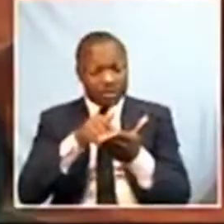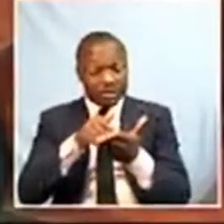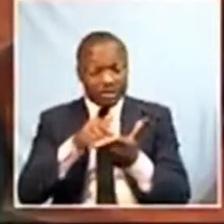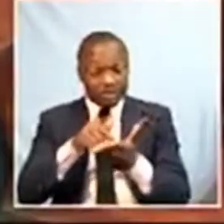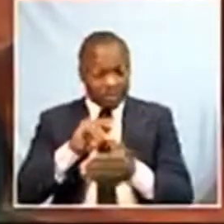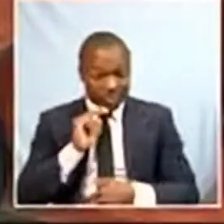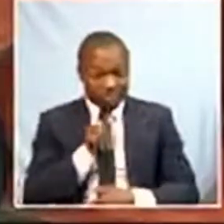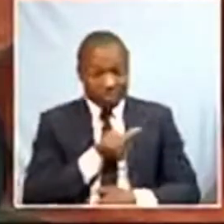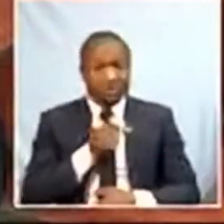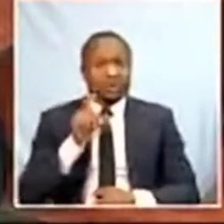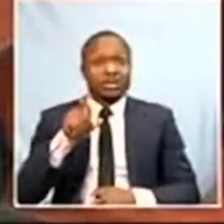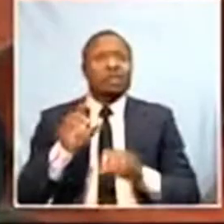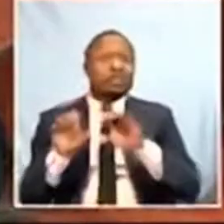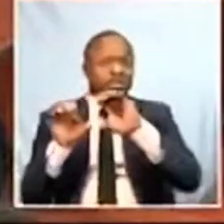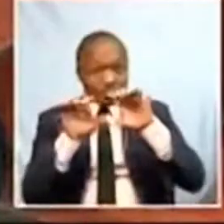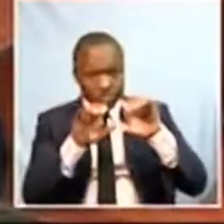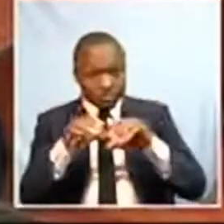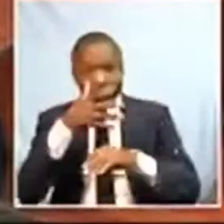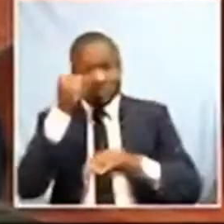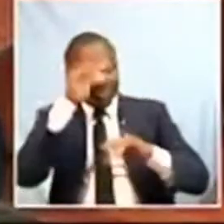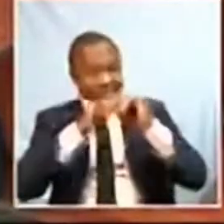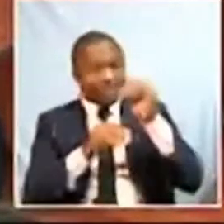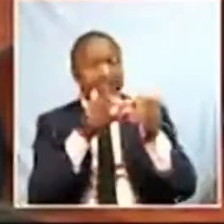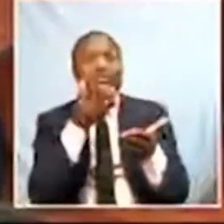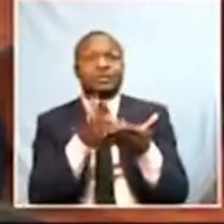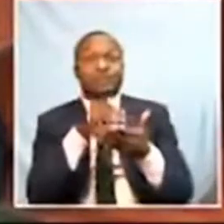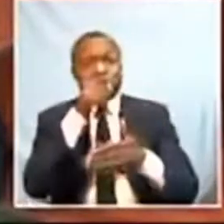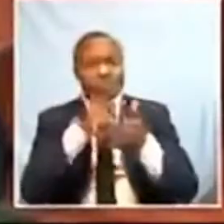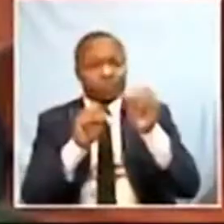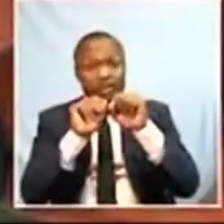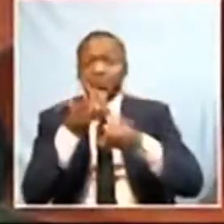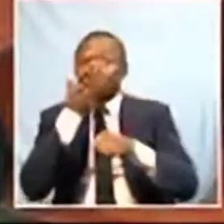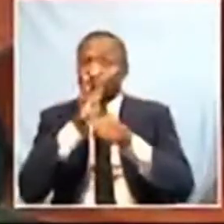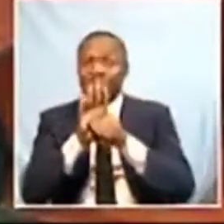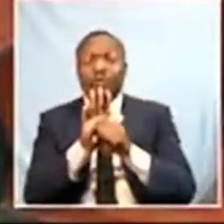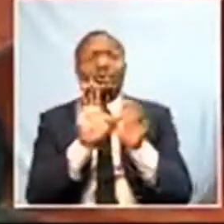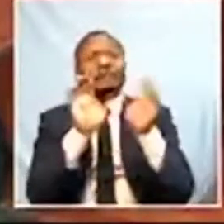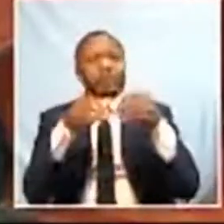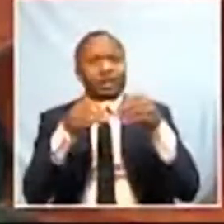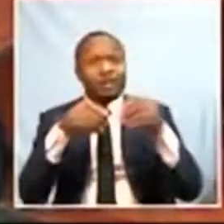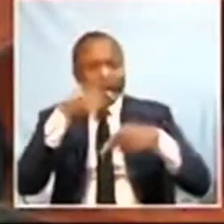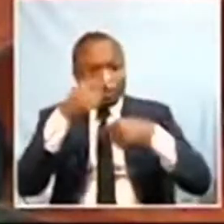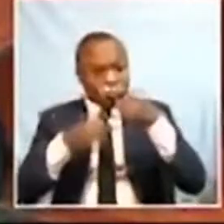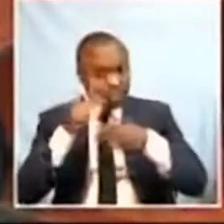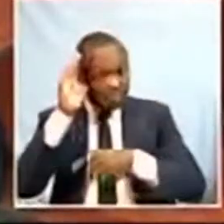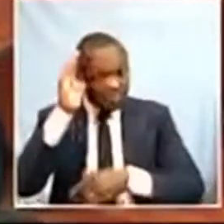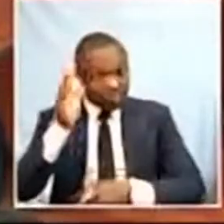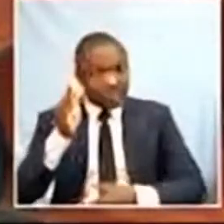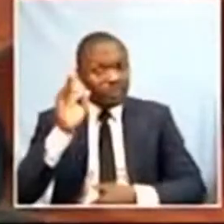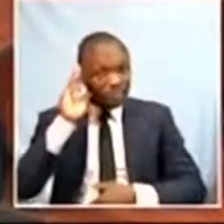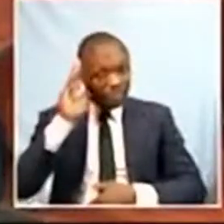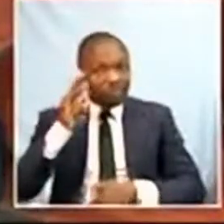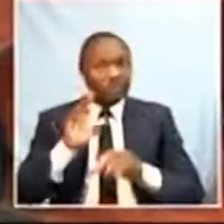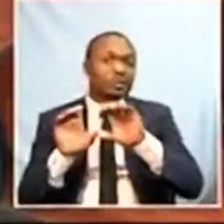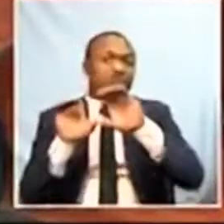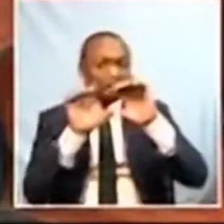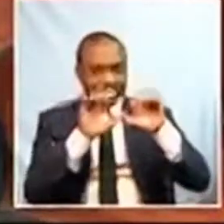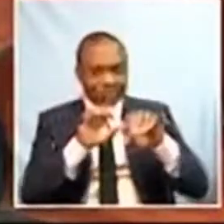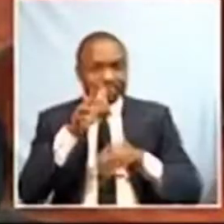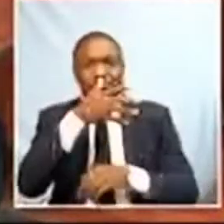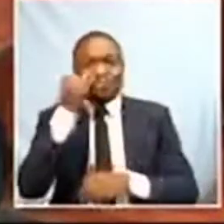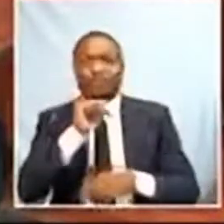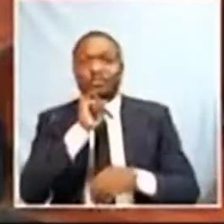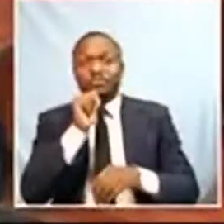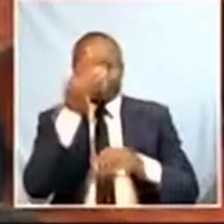We should have done better than this. So what we can assure this House is that going forward, we will do our best. We